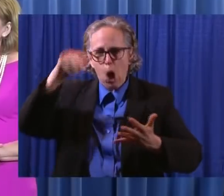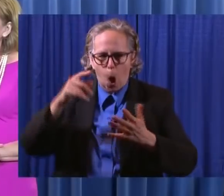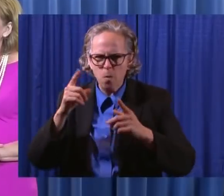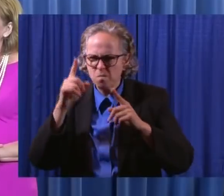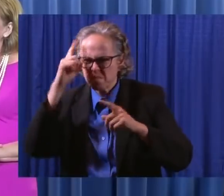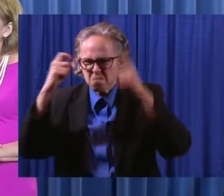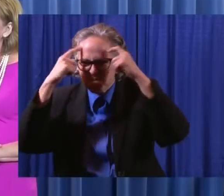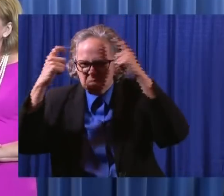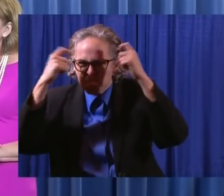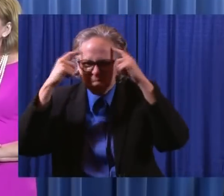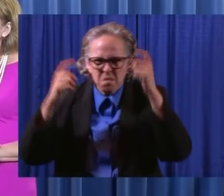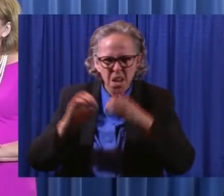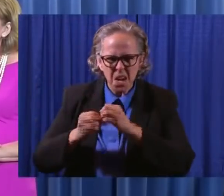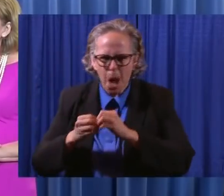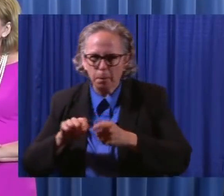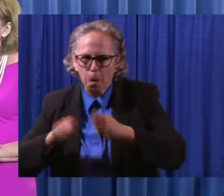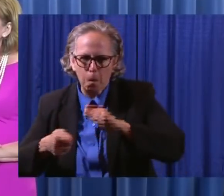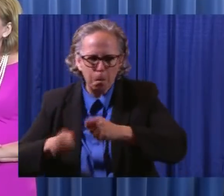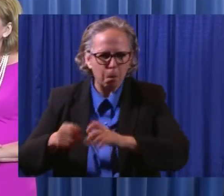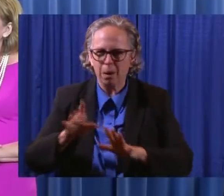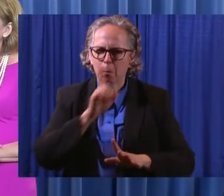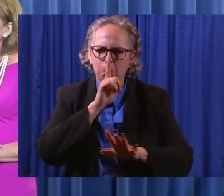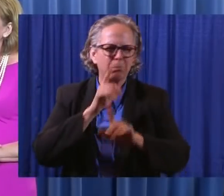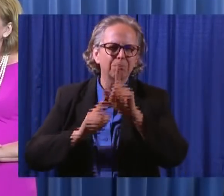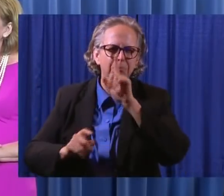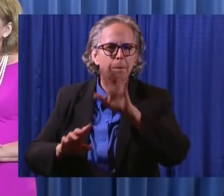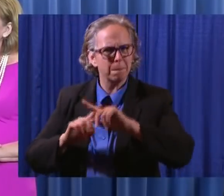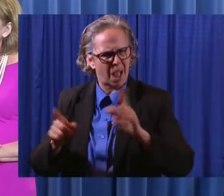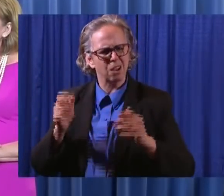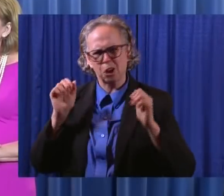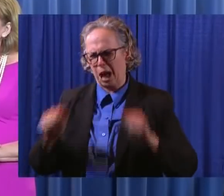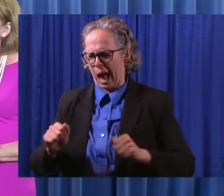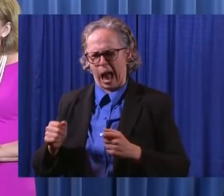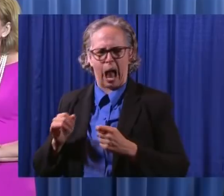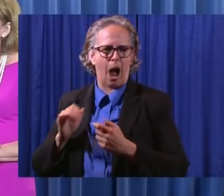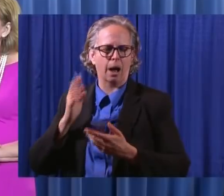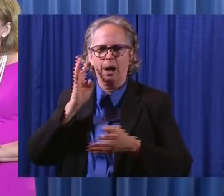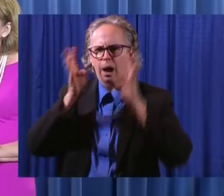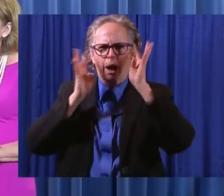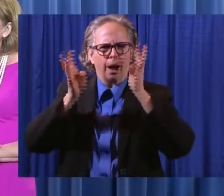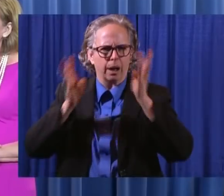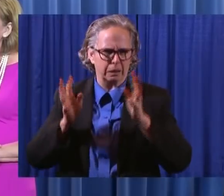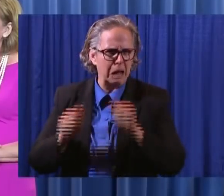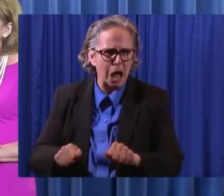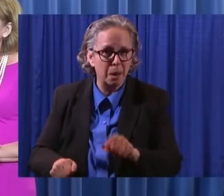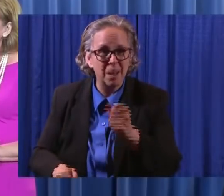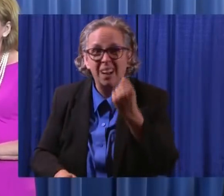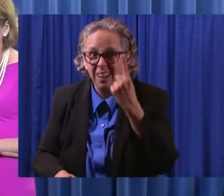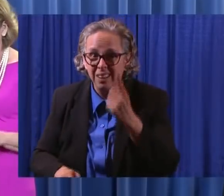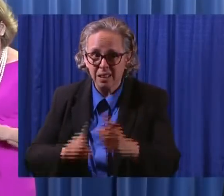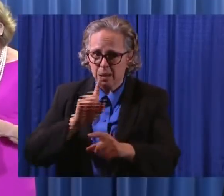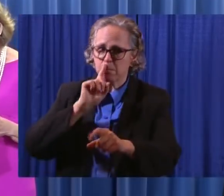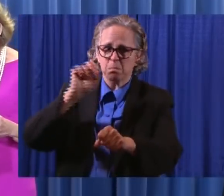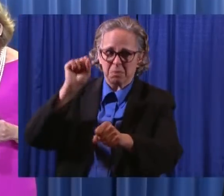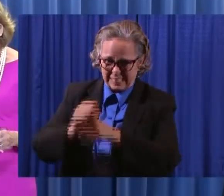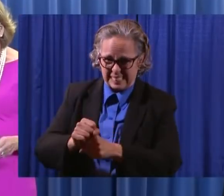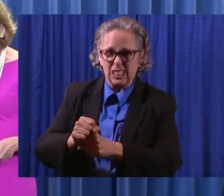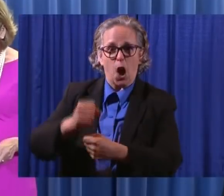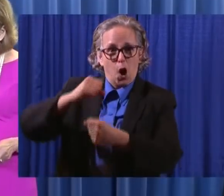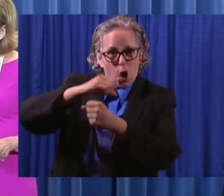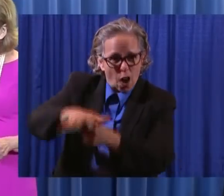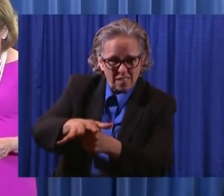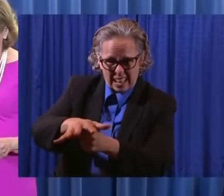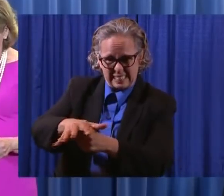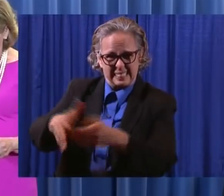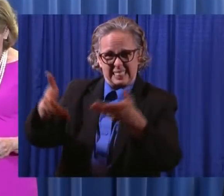occurring. But you know, it very much is occurring. And what is important